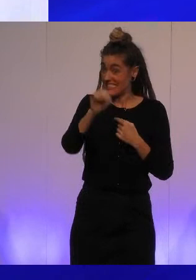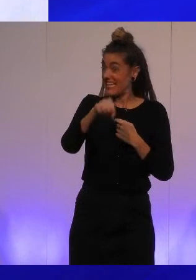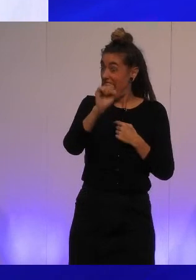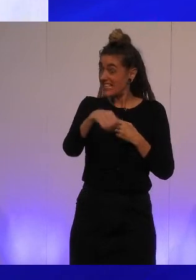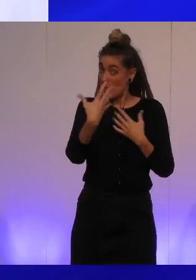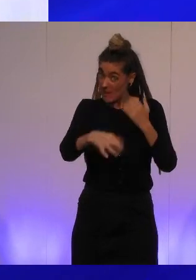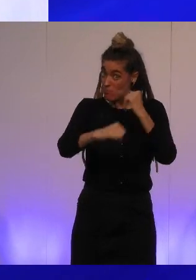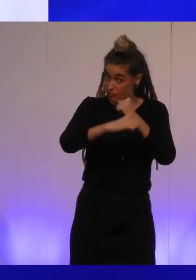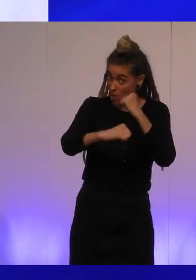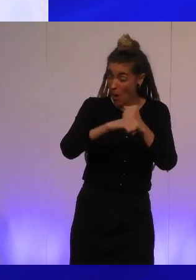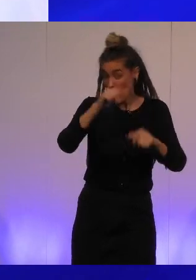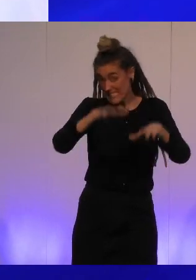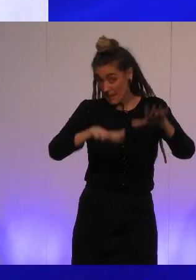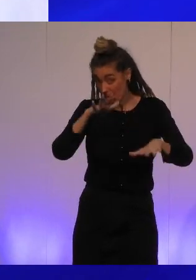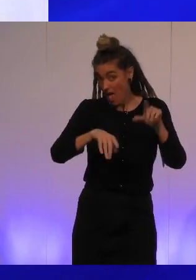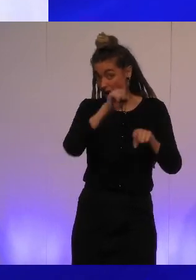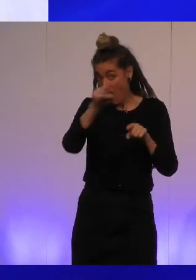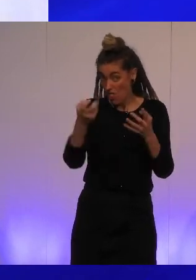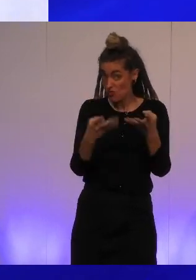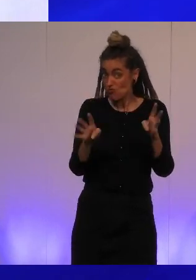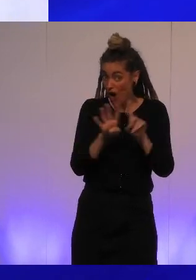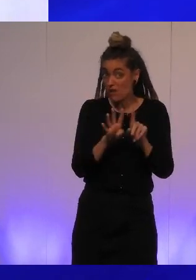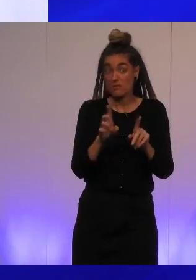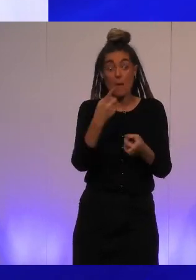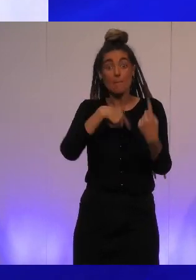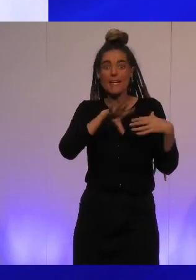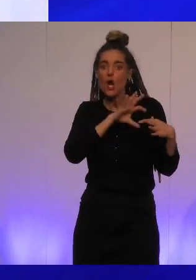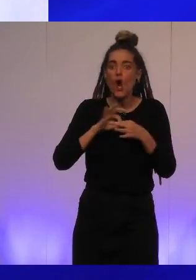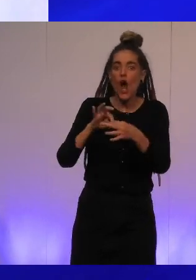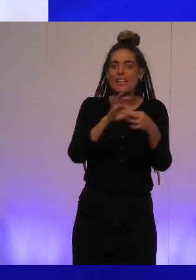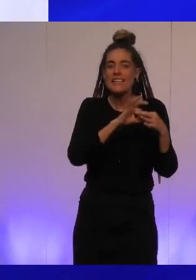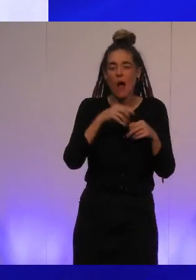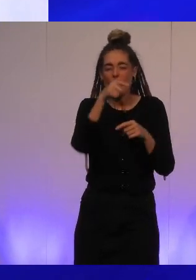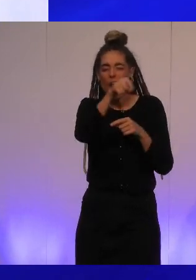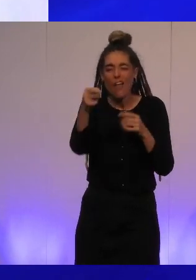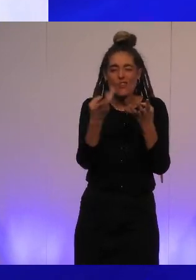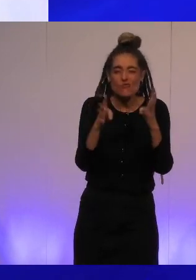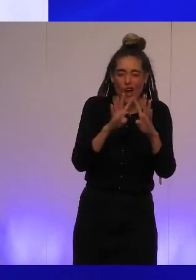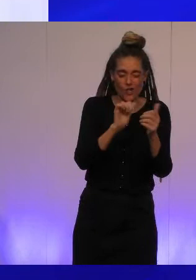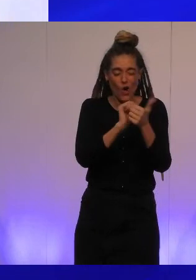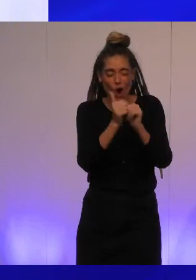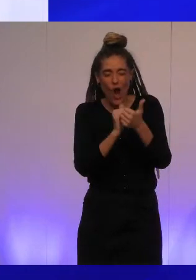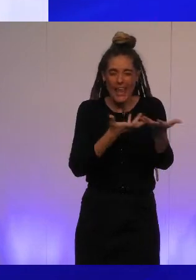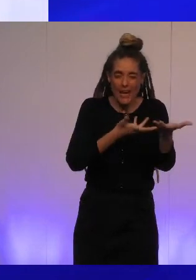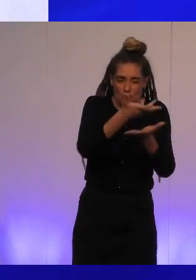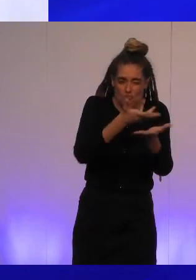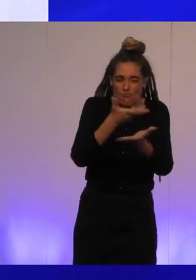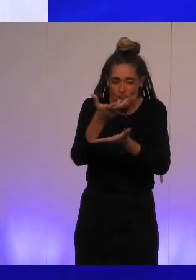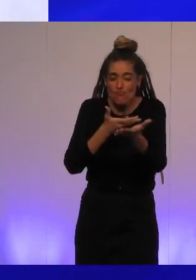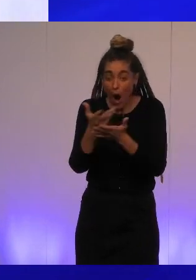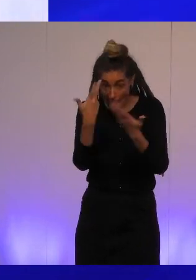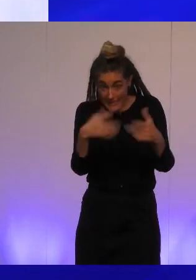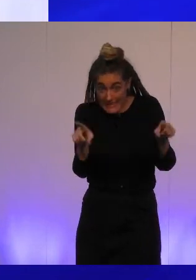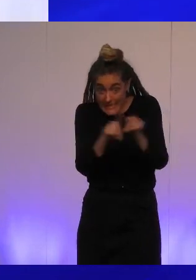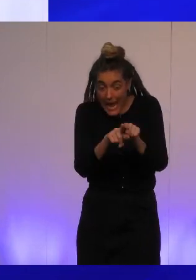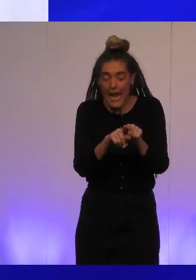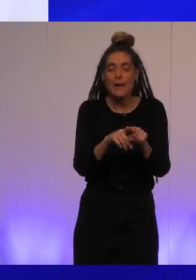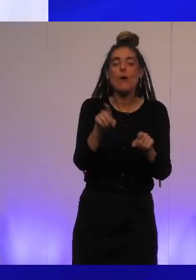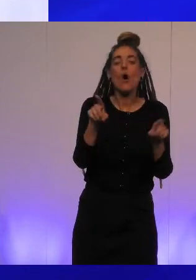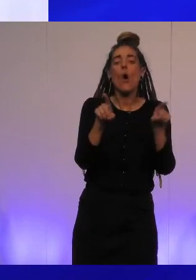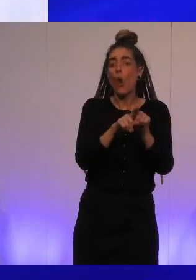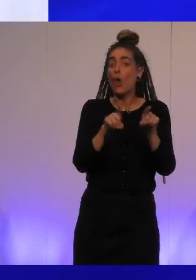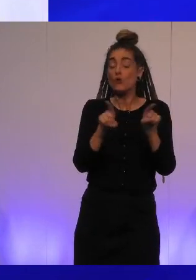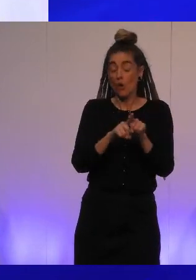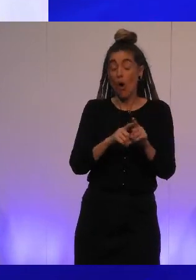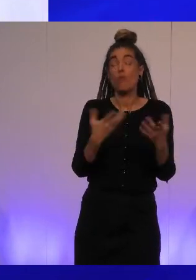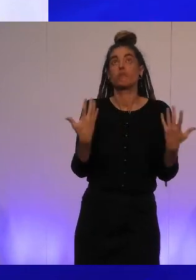it. And all of us that have been in contact with colleagues in other trusts have done the same. And social media, very powerful,